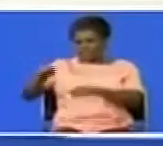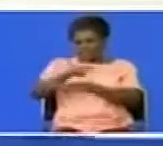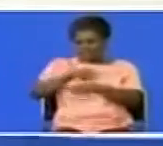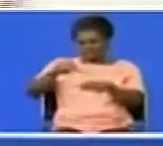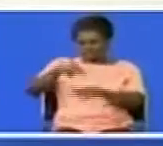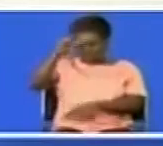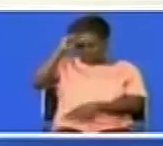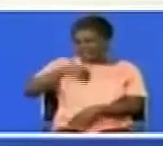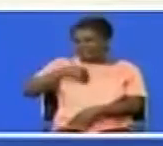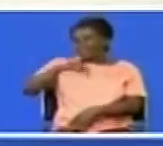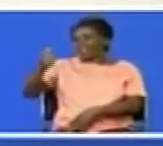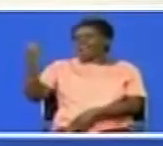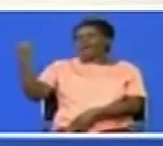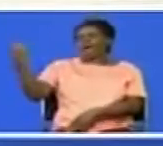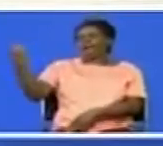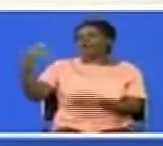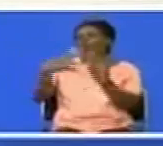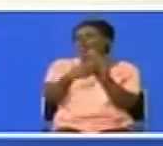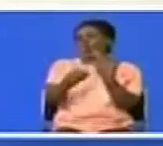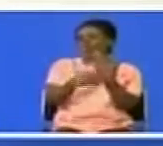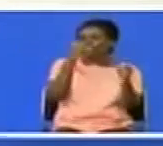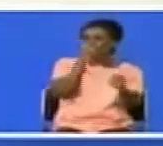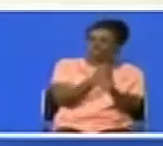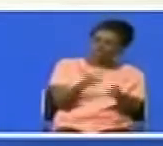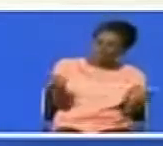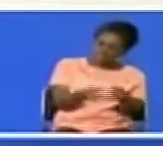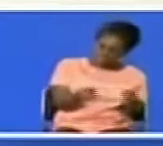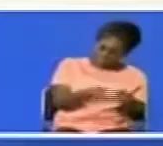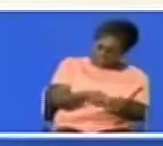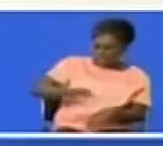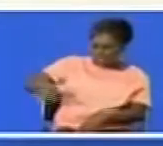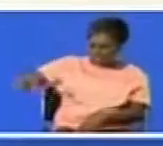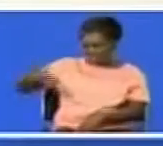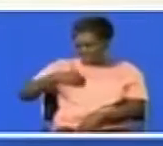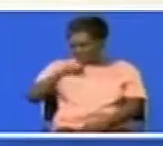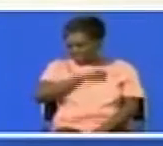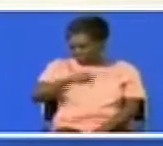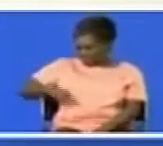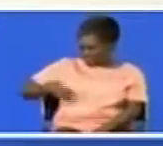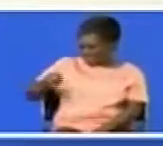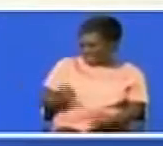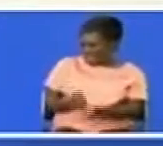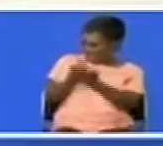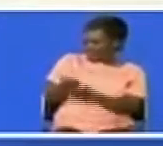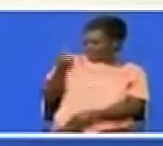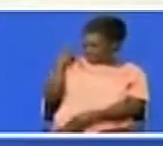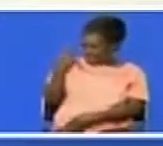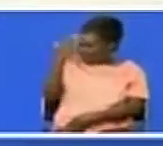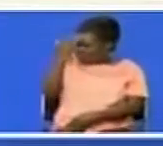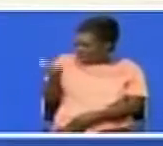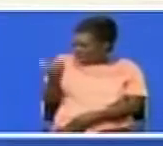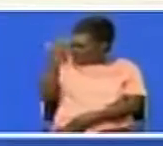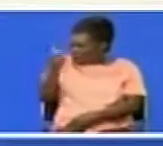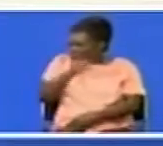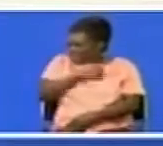government has another arm duplicating the counties. So what Senator Alachi needs to help us understand is why the